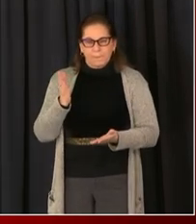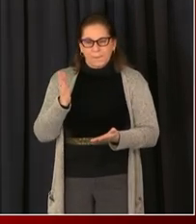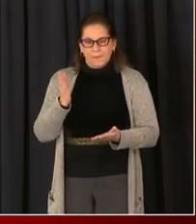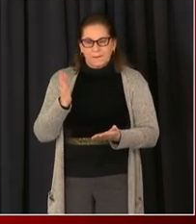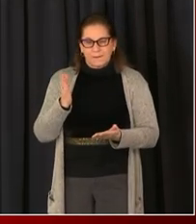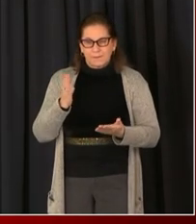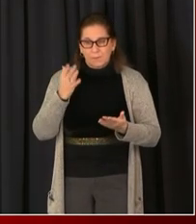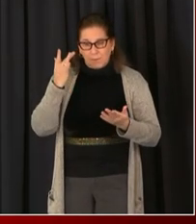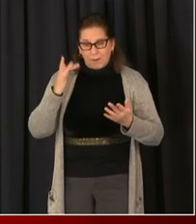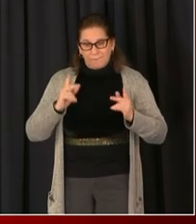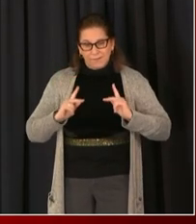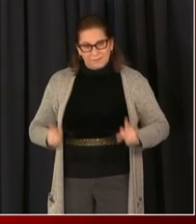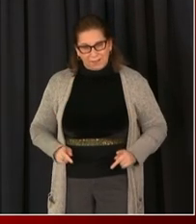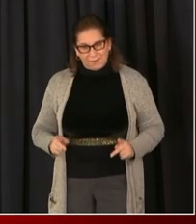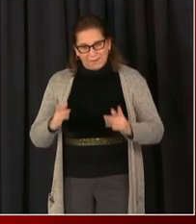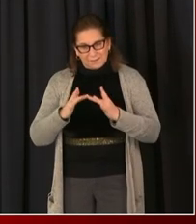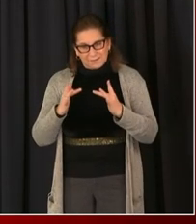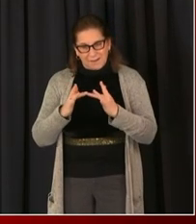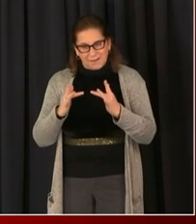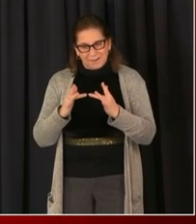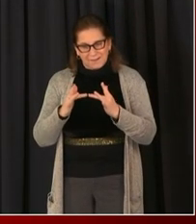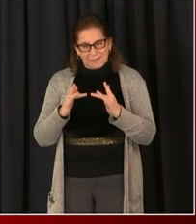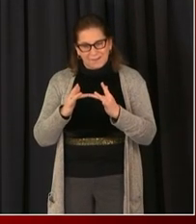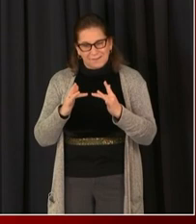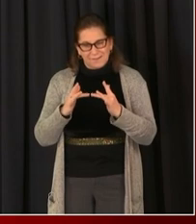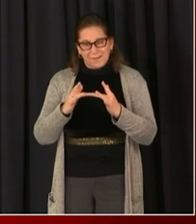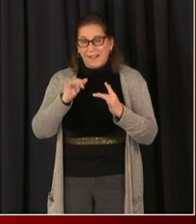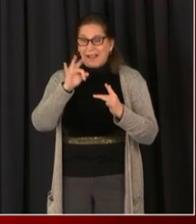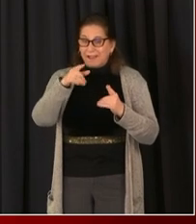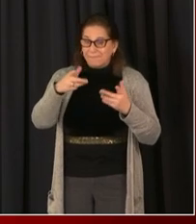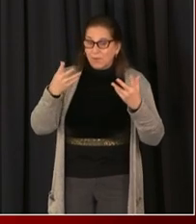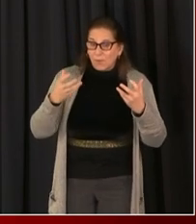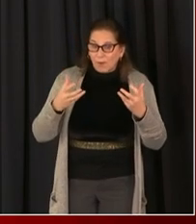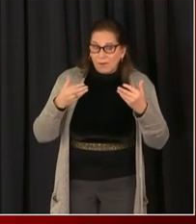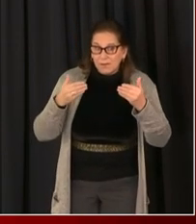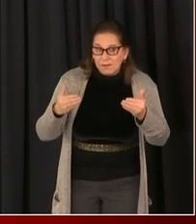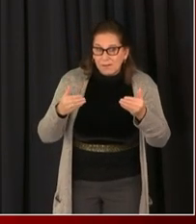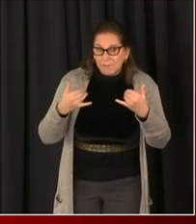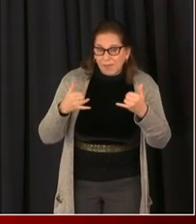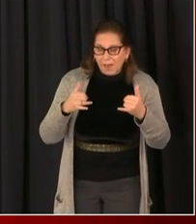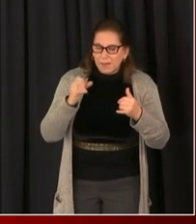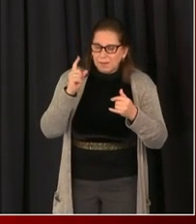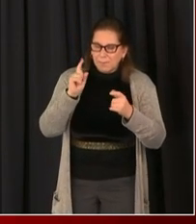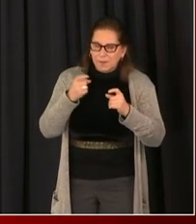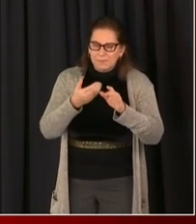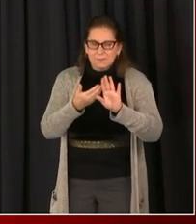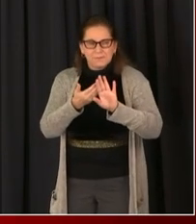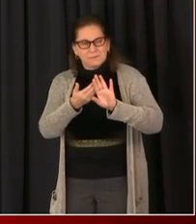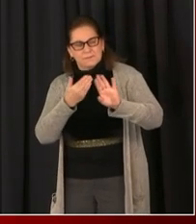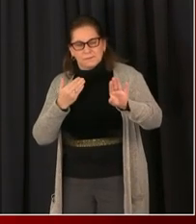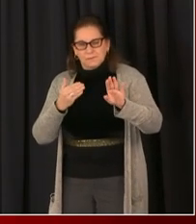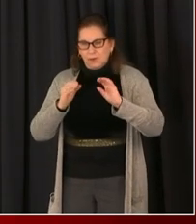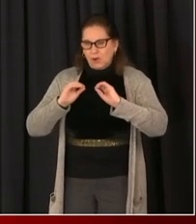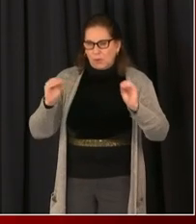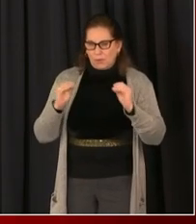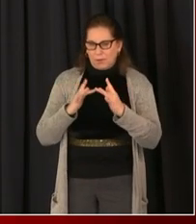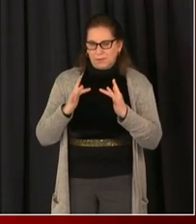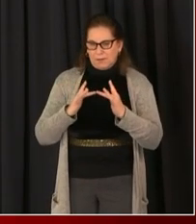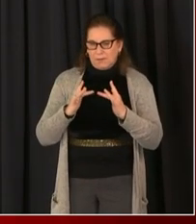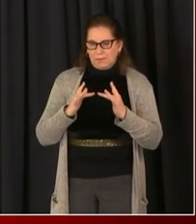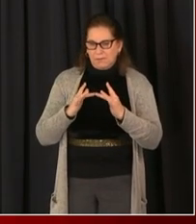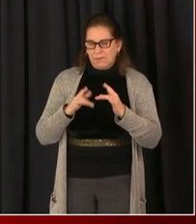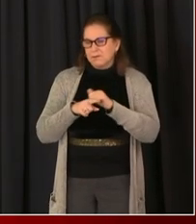permit to conduct no-contact drills and workouts for children younger than high school or